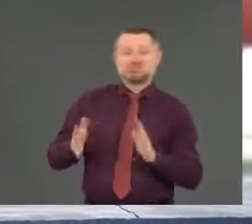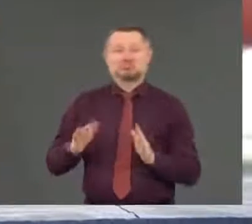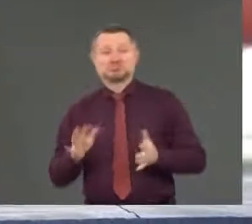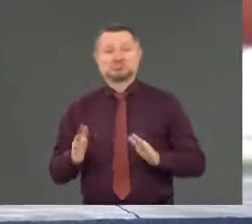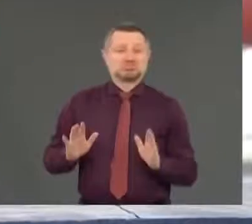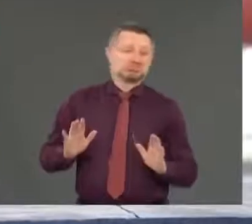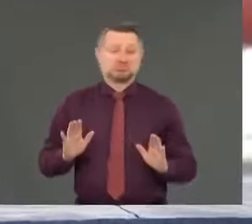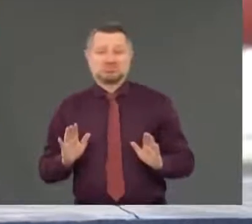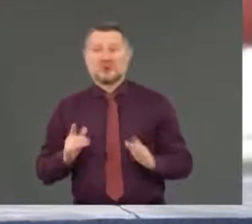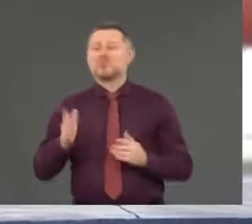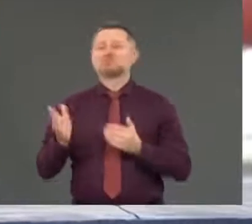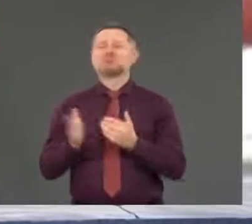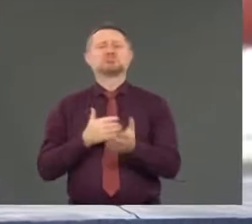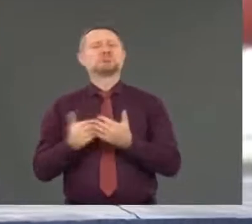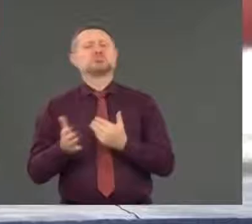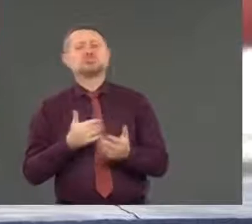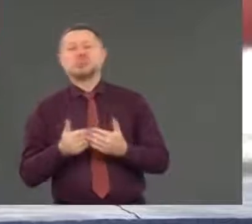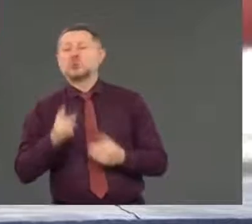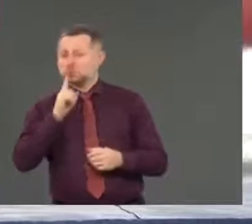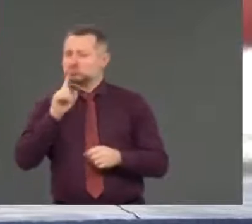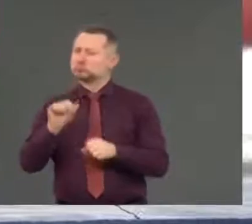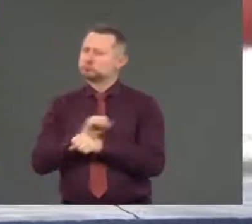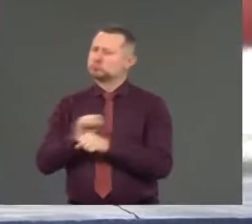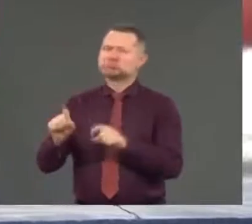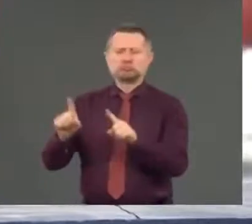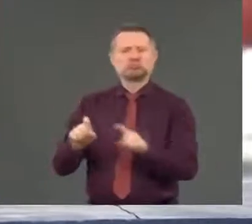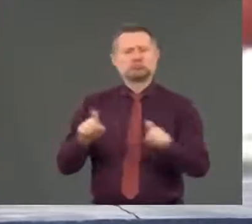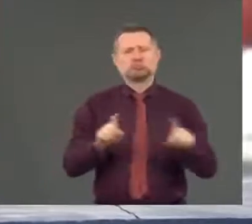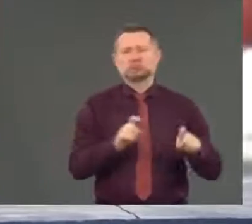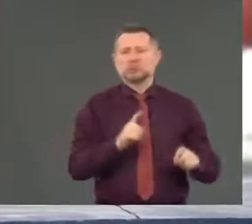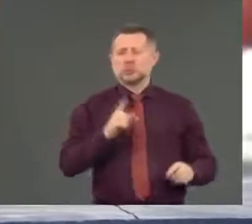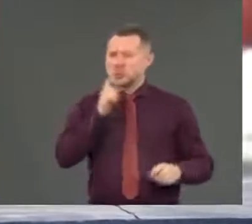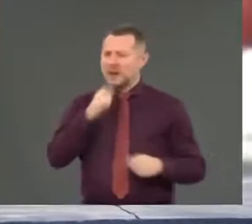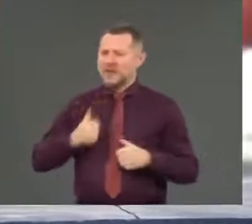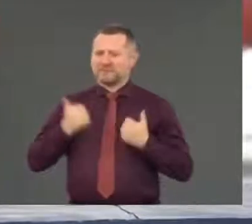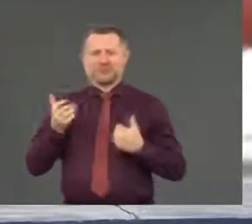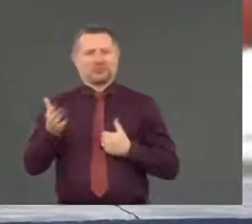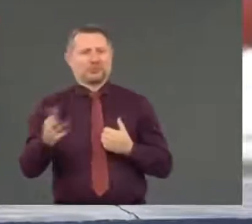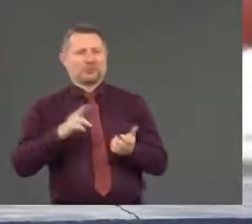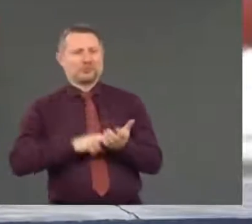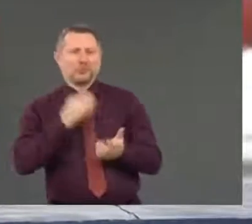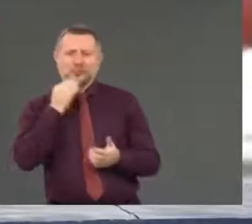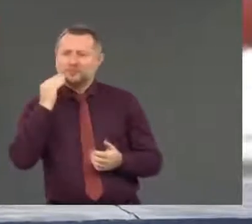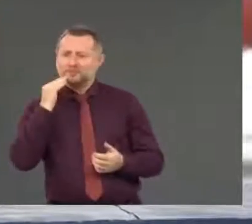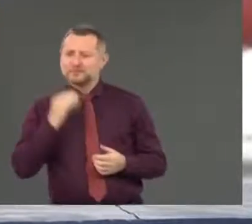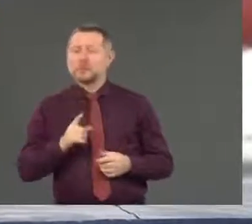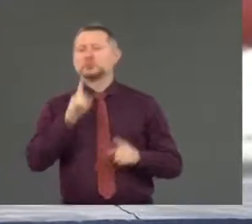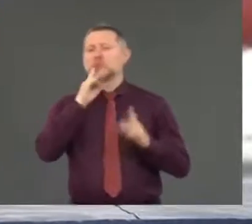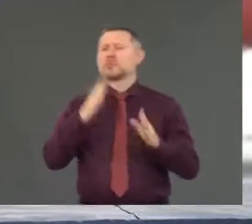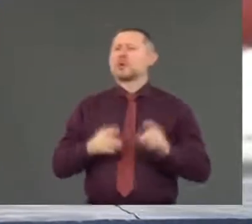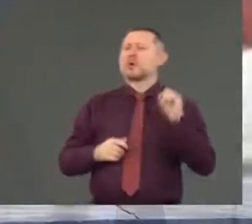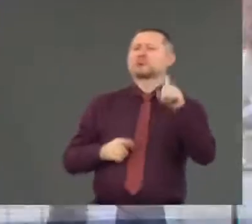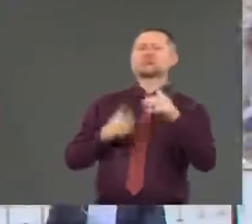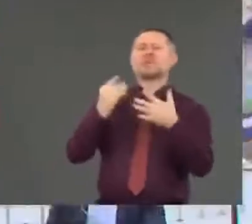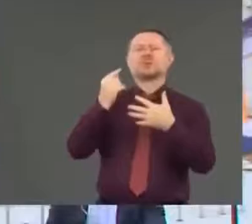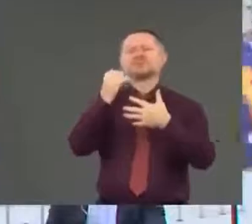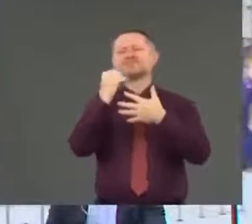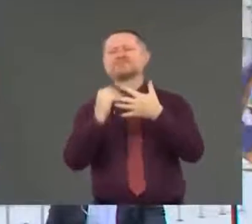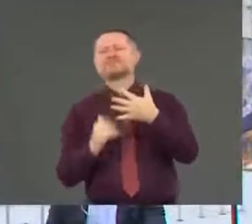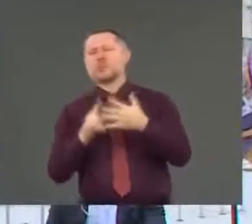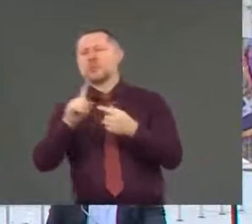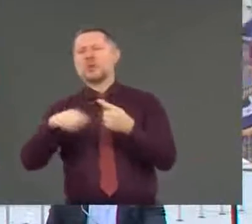but we are testing all the people in nursing homes. Criteria for that? When would they be